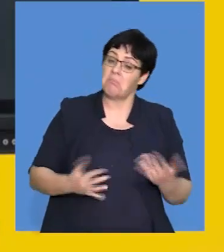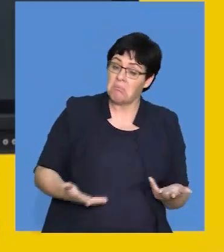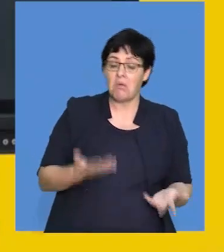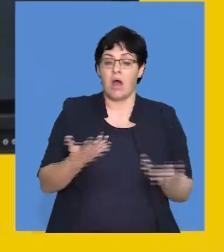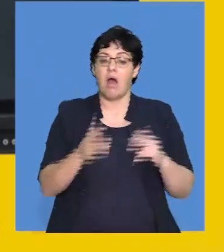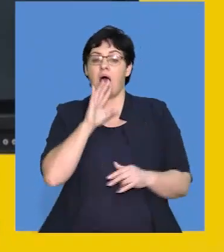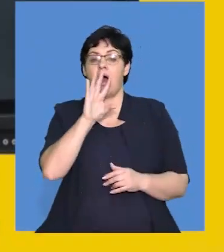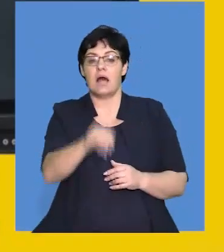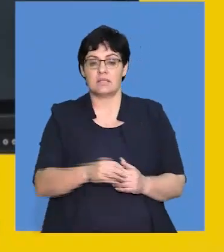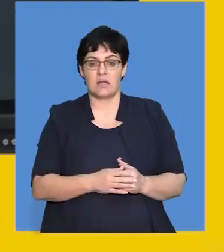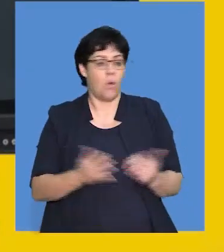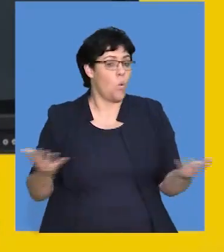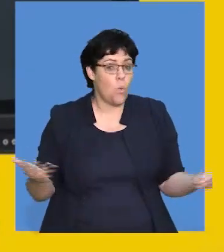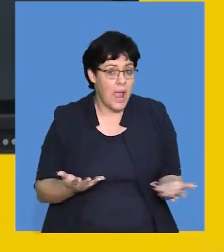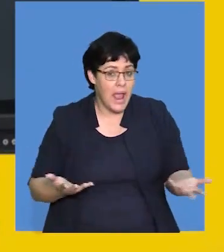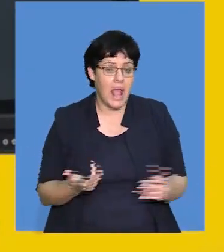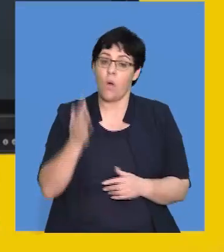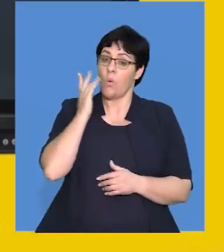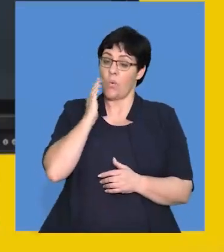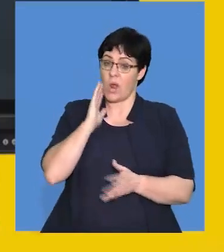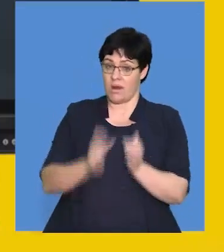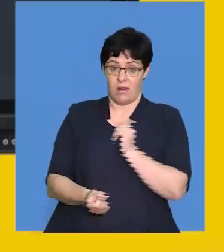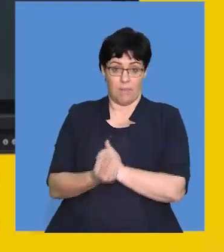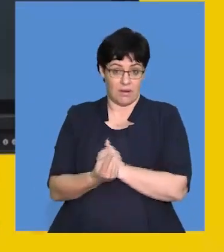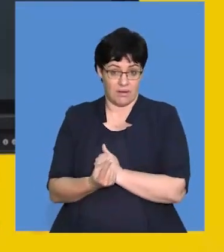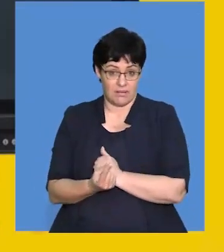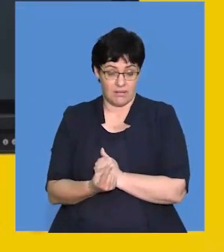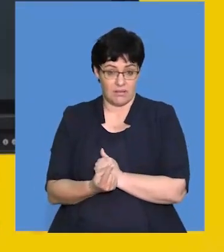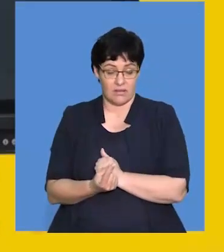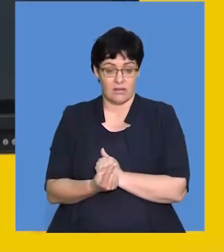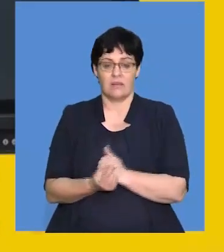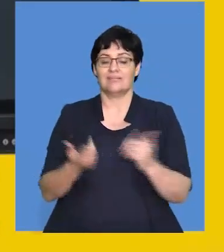also ask you about where and when the story